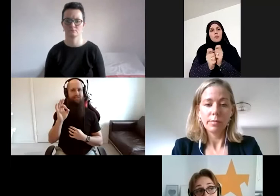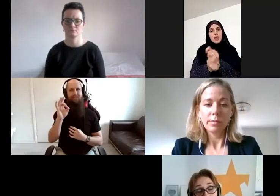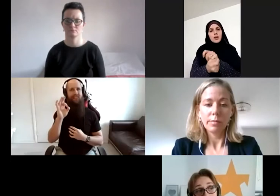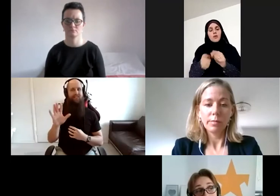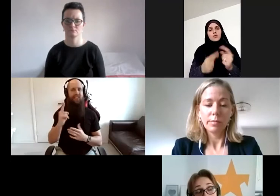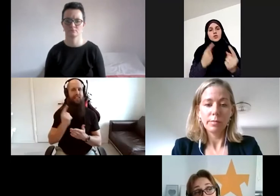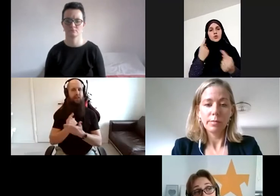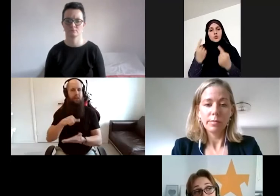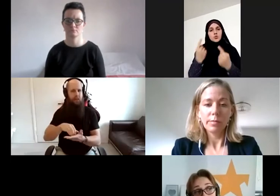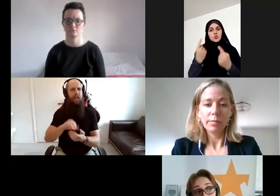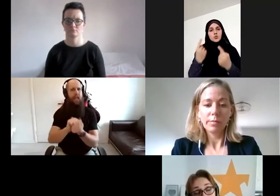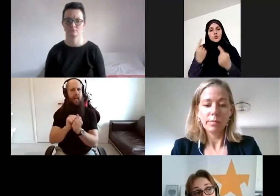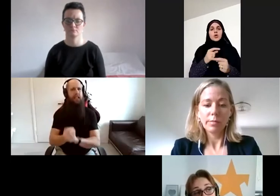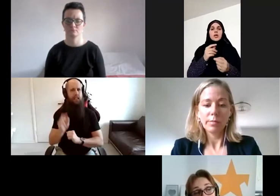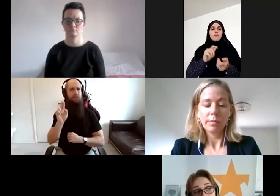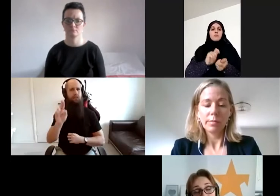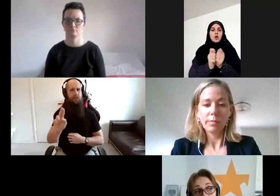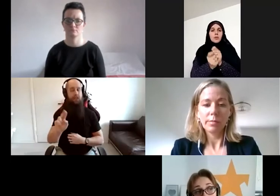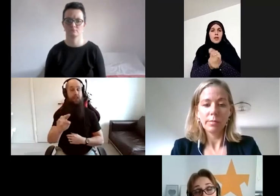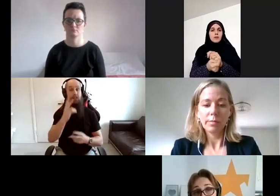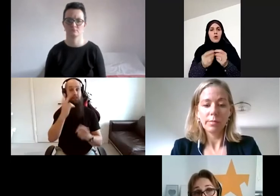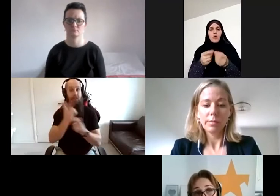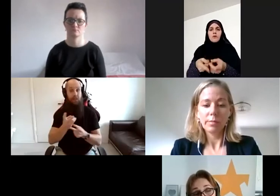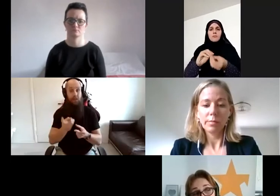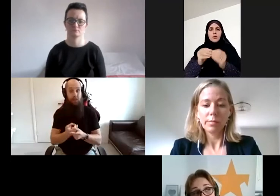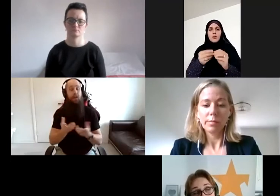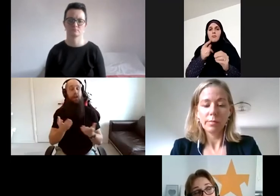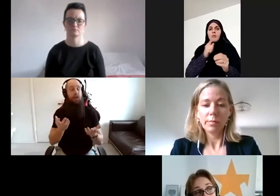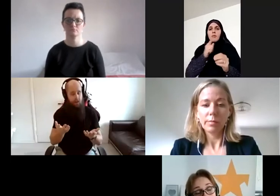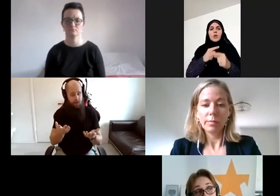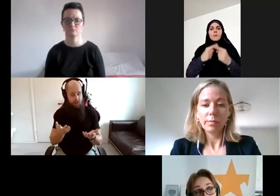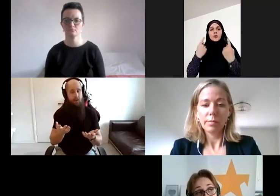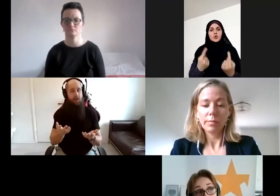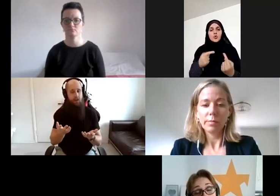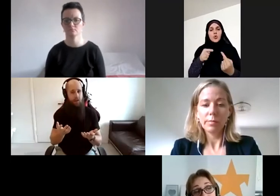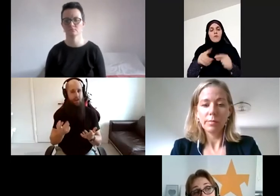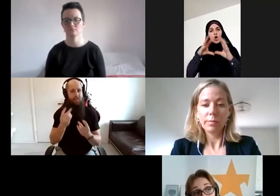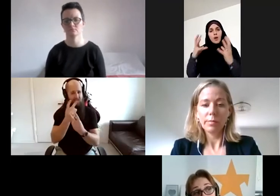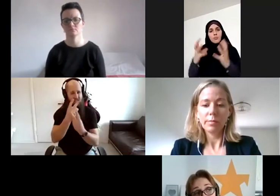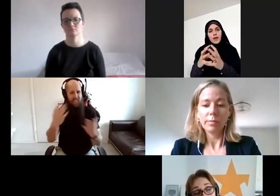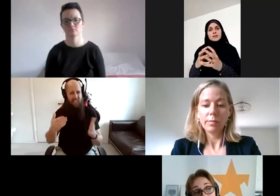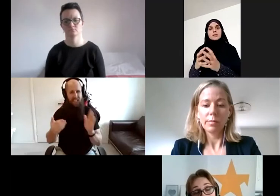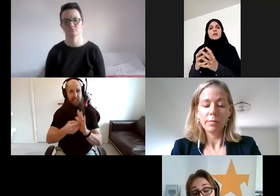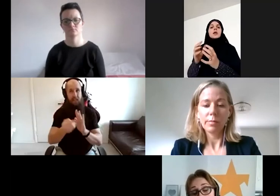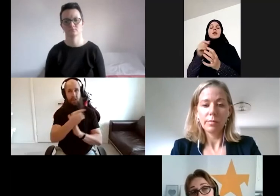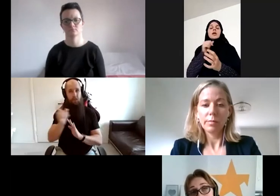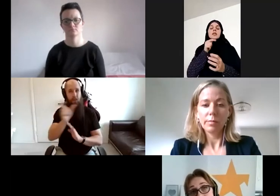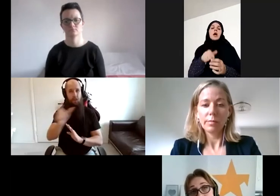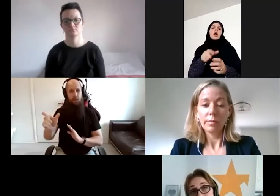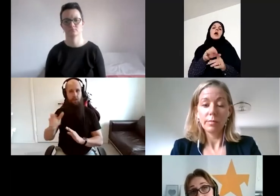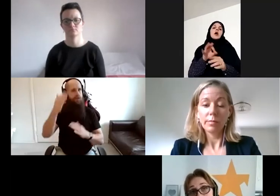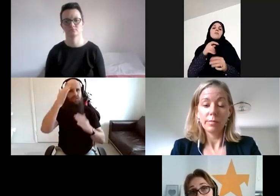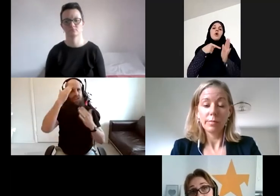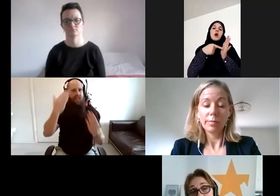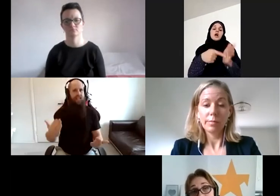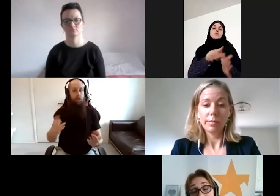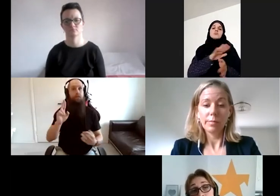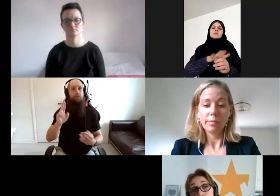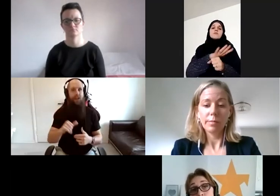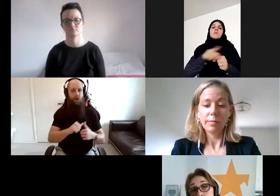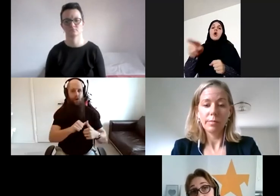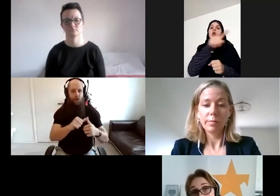and showing to those who are maybe not aware how much organization of persons with